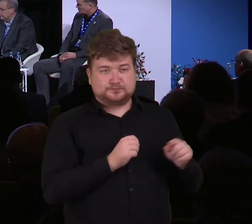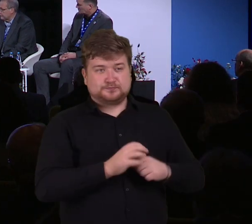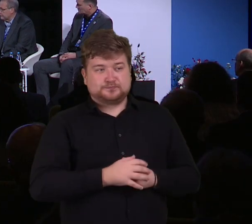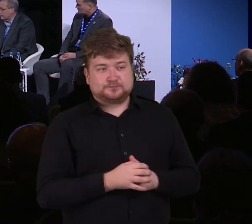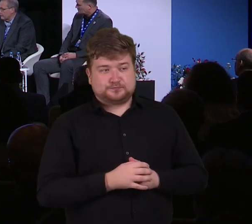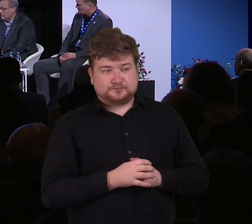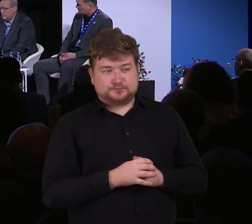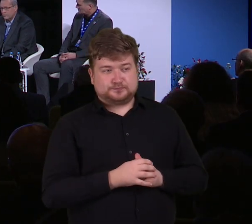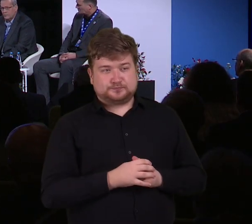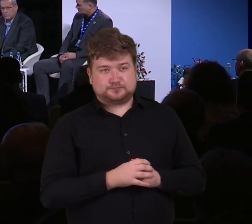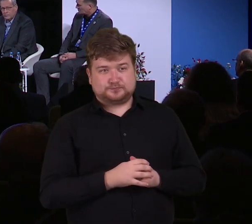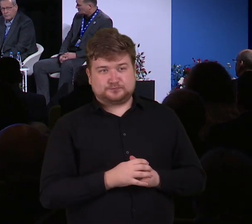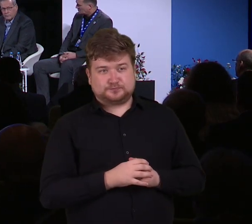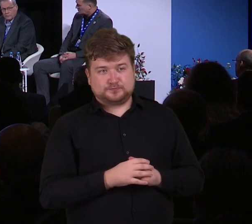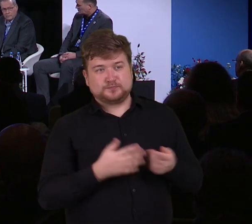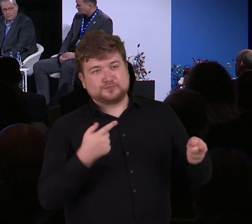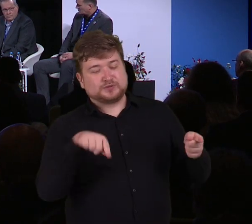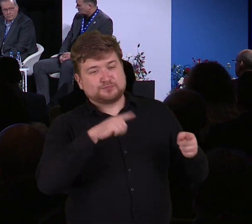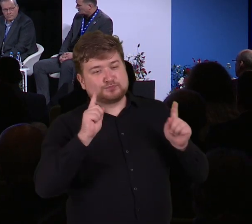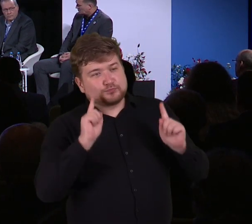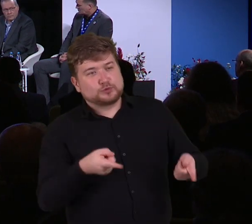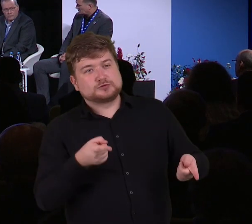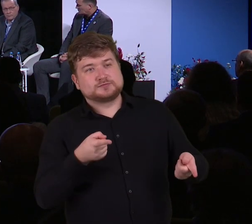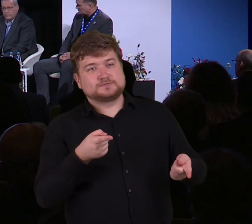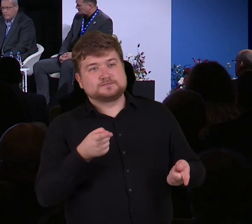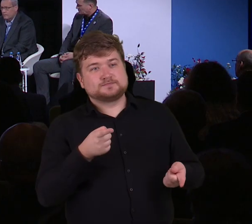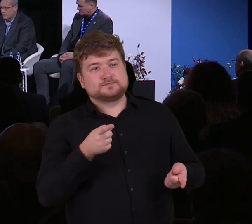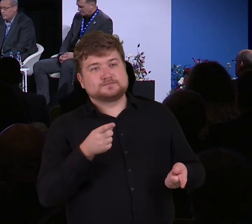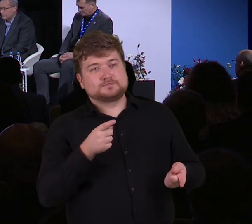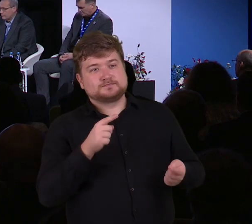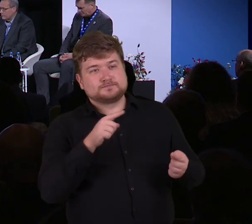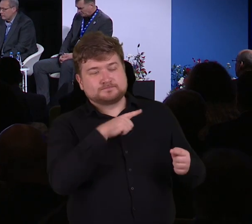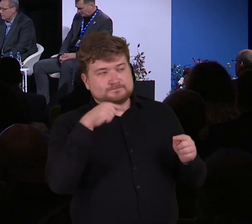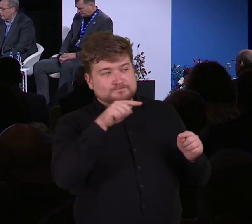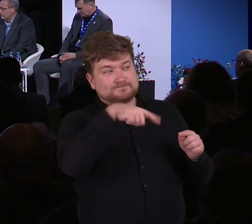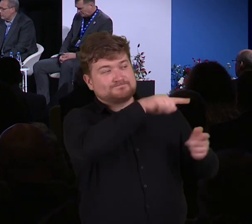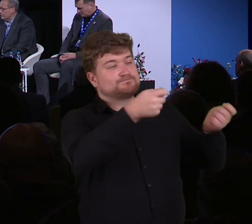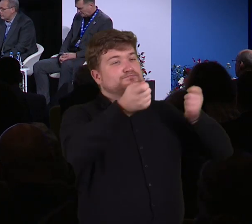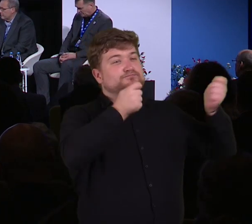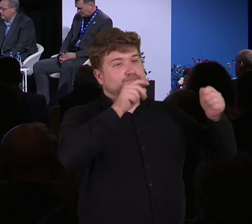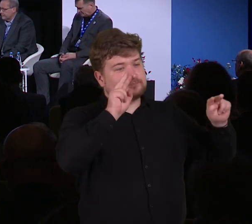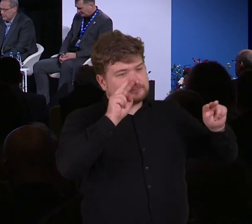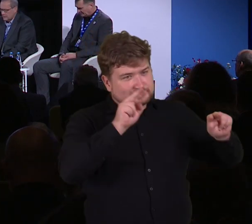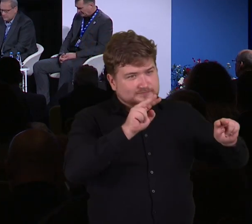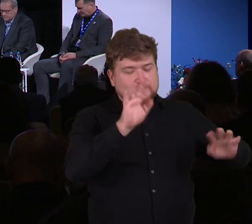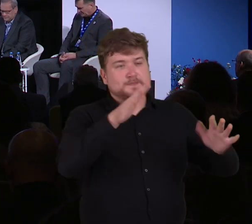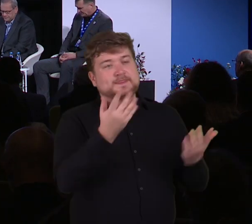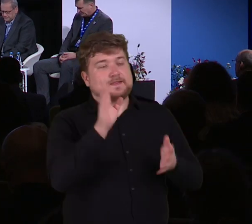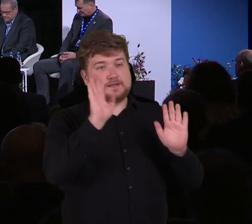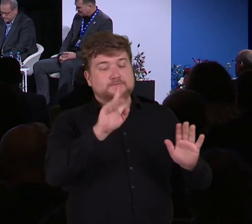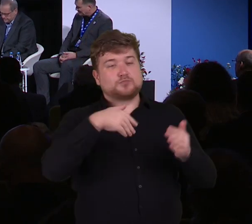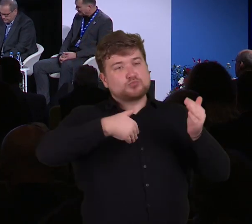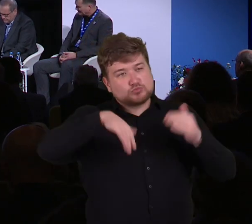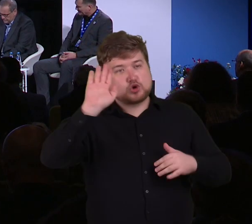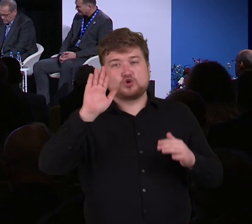actually for developing such a sophisticated projects that are needed in territory. In terms of competitiveness, we are talking about research